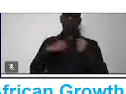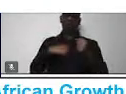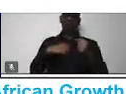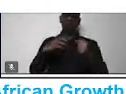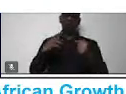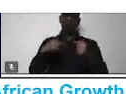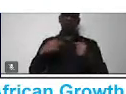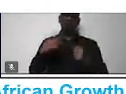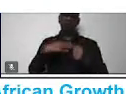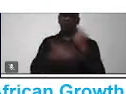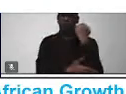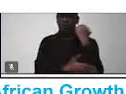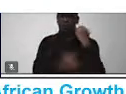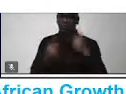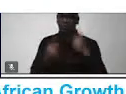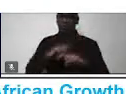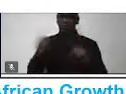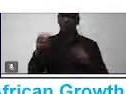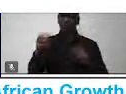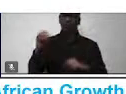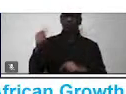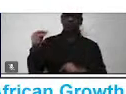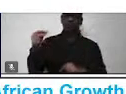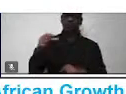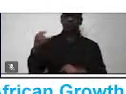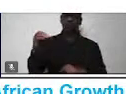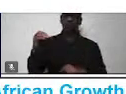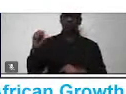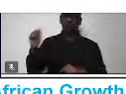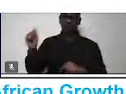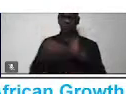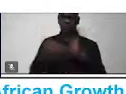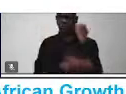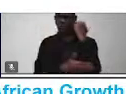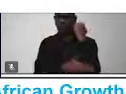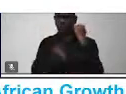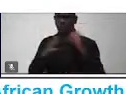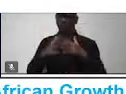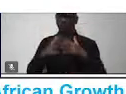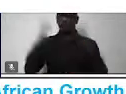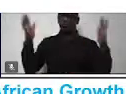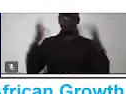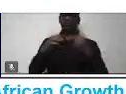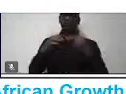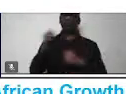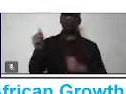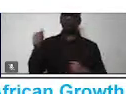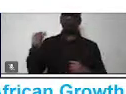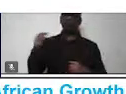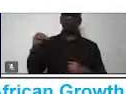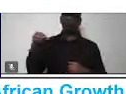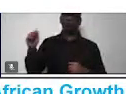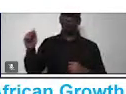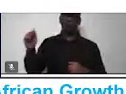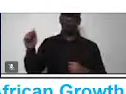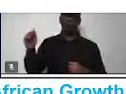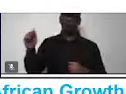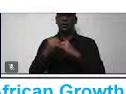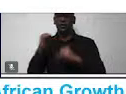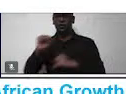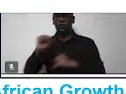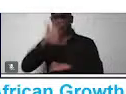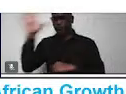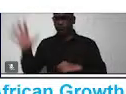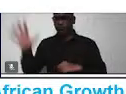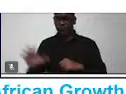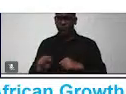countries, which is why our textile program isn't as big under AGOA as certain other countries in sub-Saharan Africa. But essentially, we